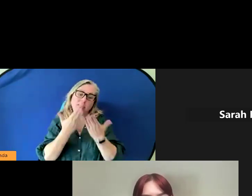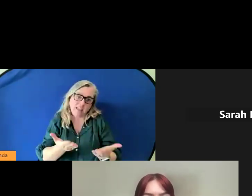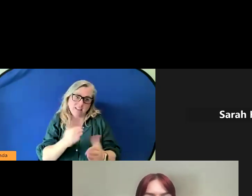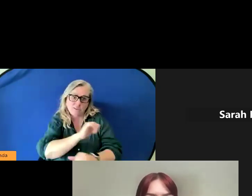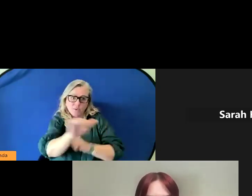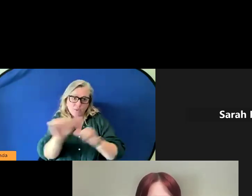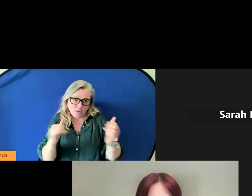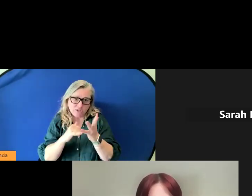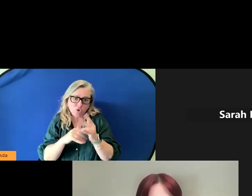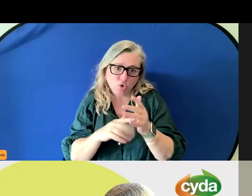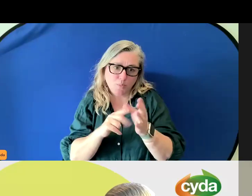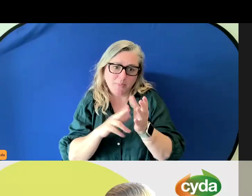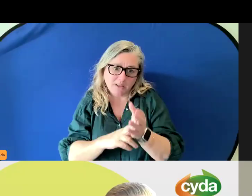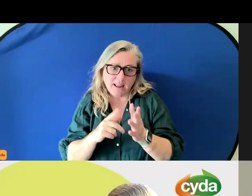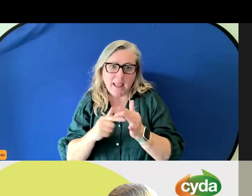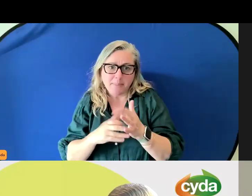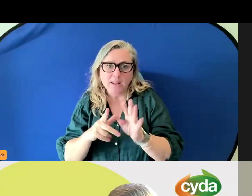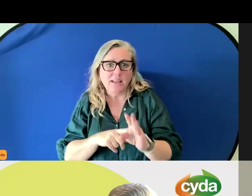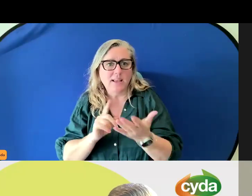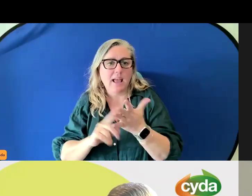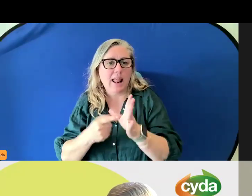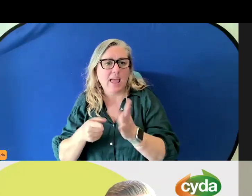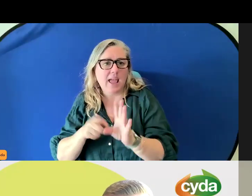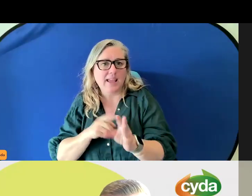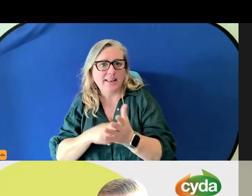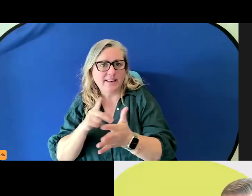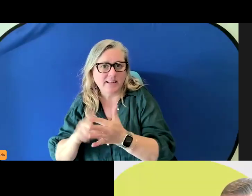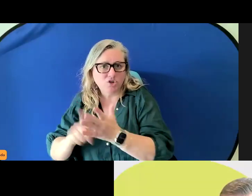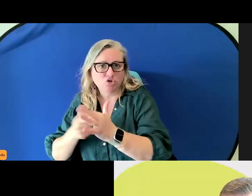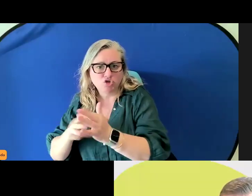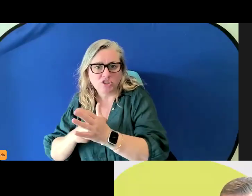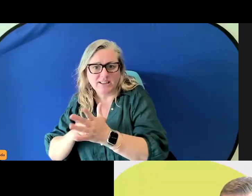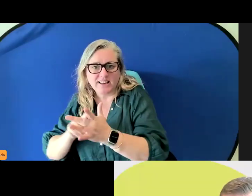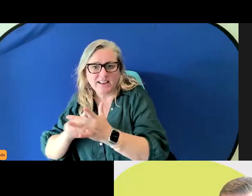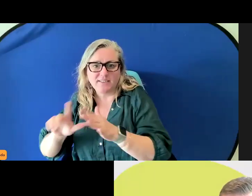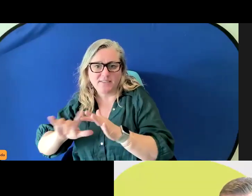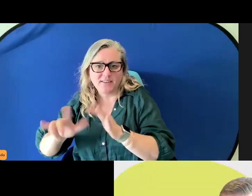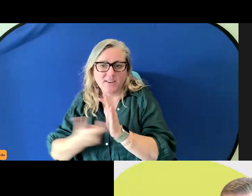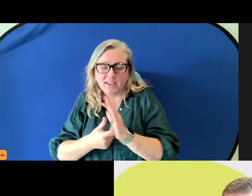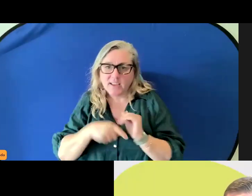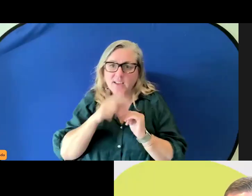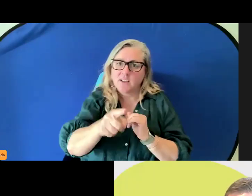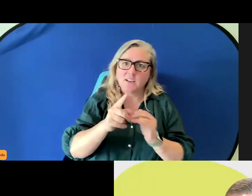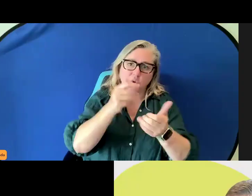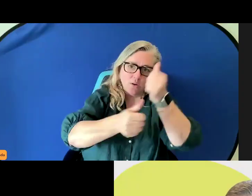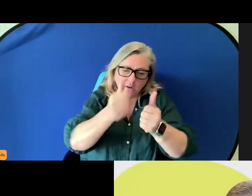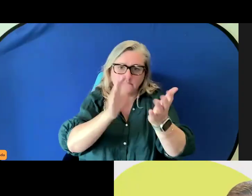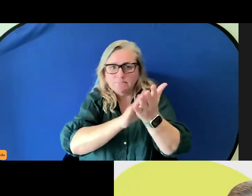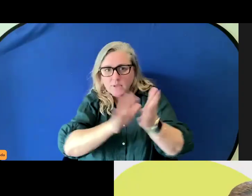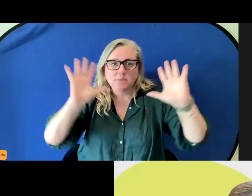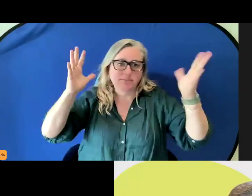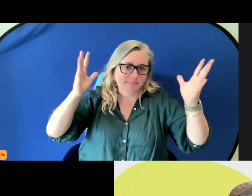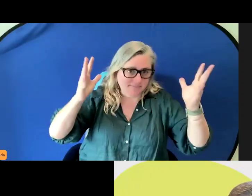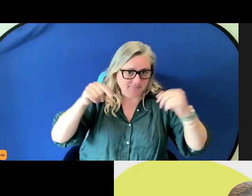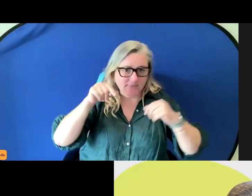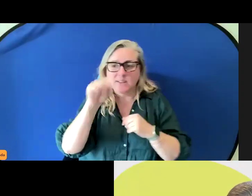Summan, Emily, Layne, and Jennifer. A big round of applause to you all, or Auslan round of applause to you all for